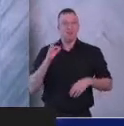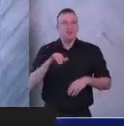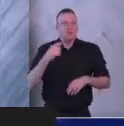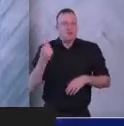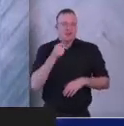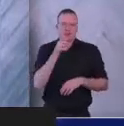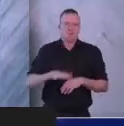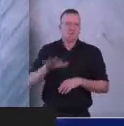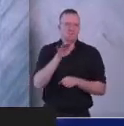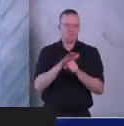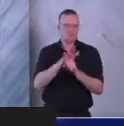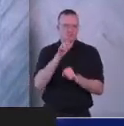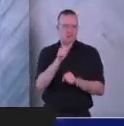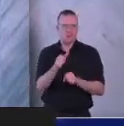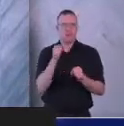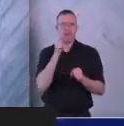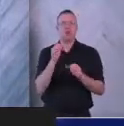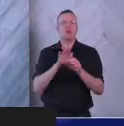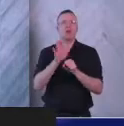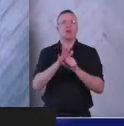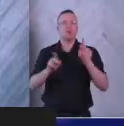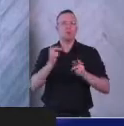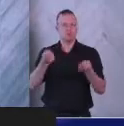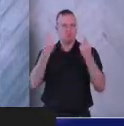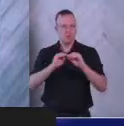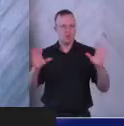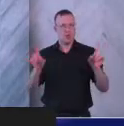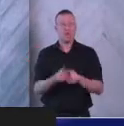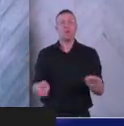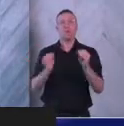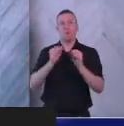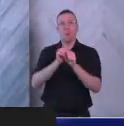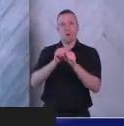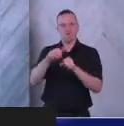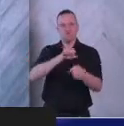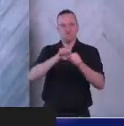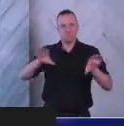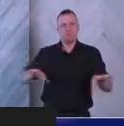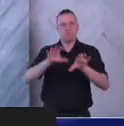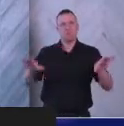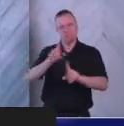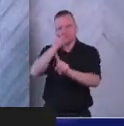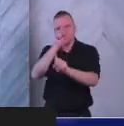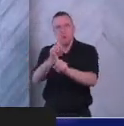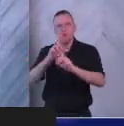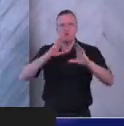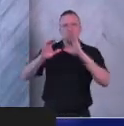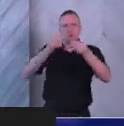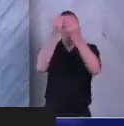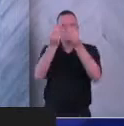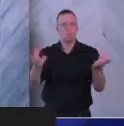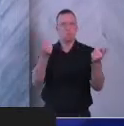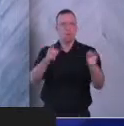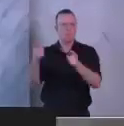out there enough. I don't think enough people understand it. And I think that a lot more work needs to be done to properly communicate and get the message out